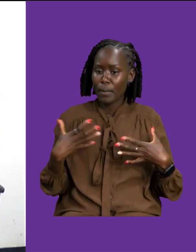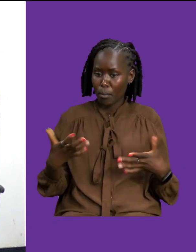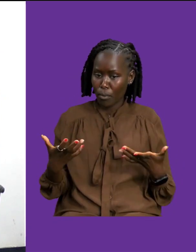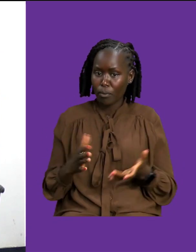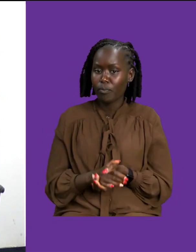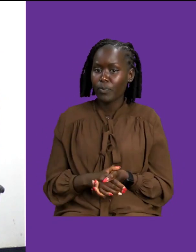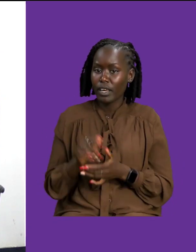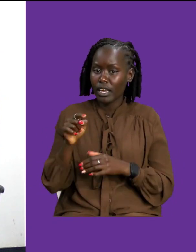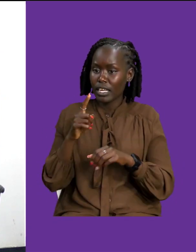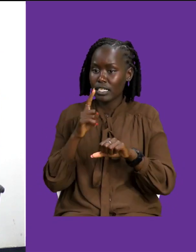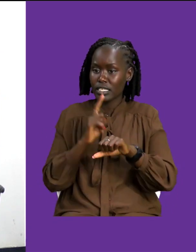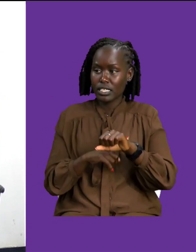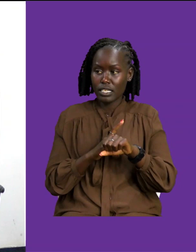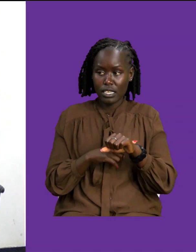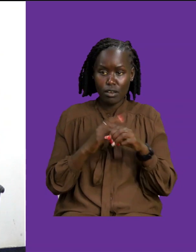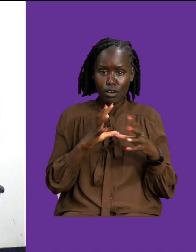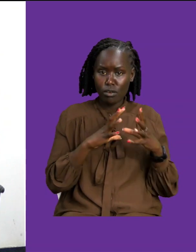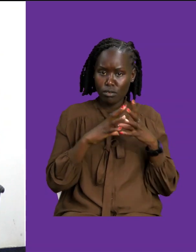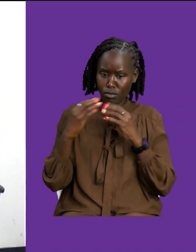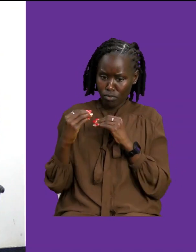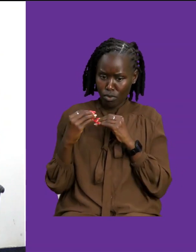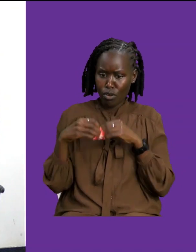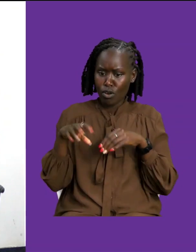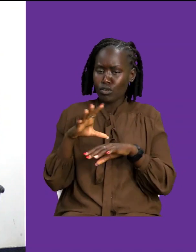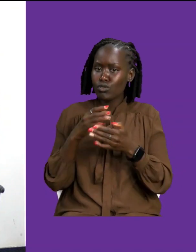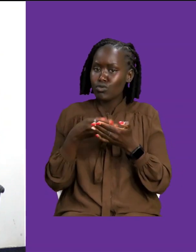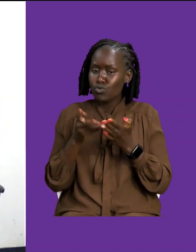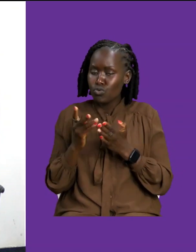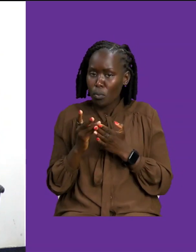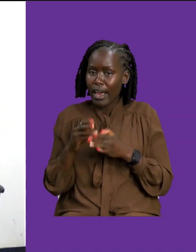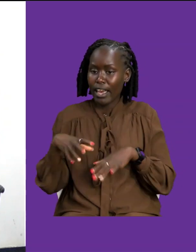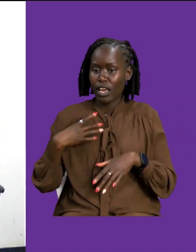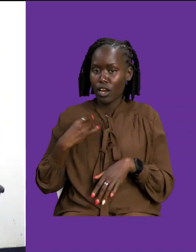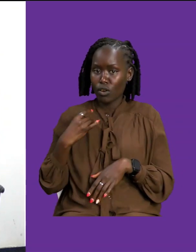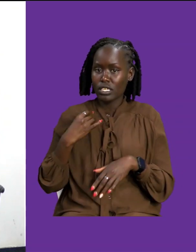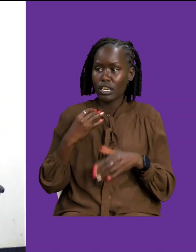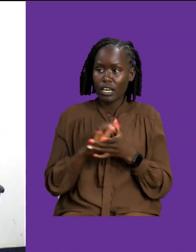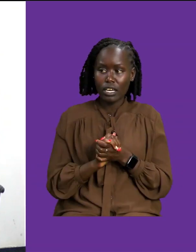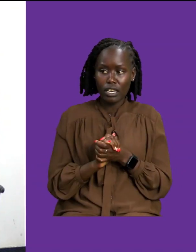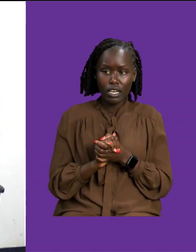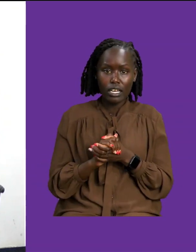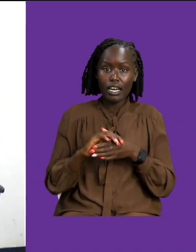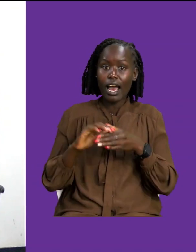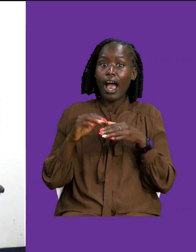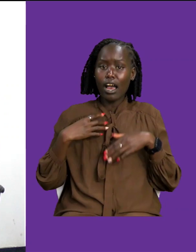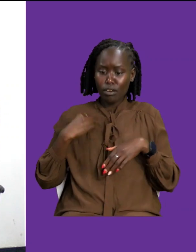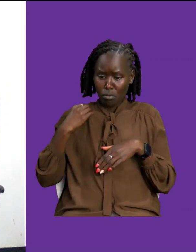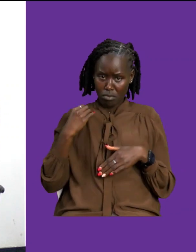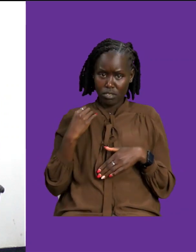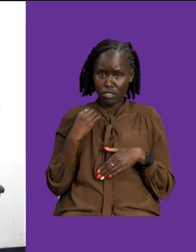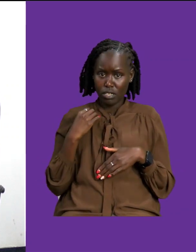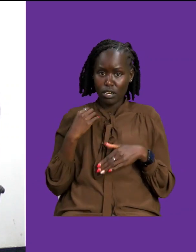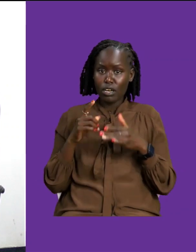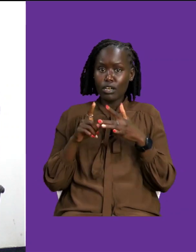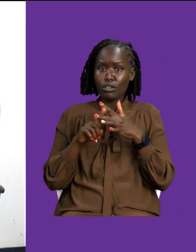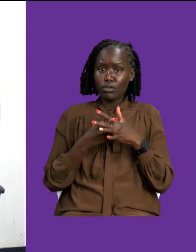And there was this time she took me to the market to buy clothes. And apparently I was trying to remove my clothes in public to fit in new ones.